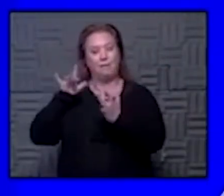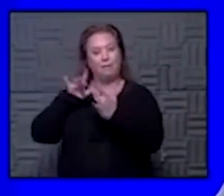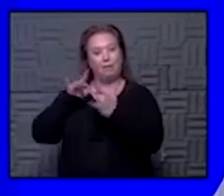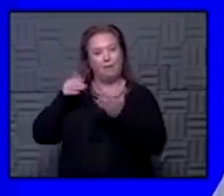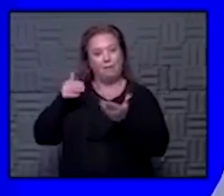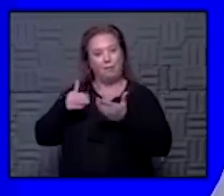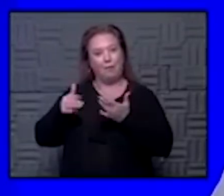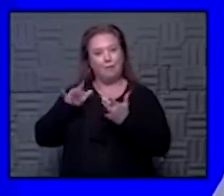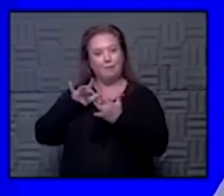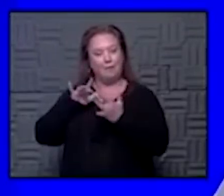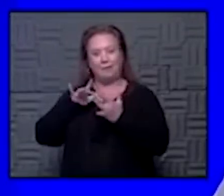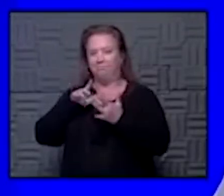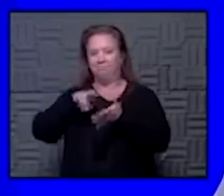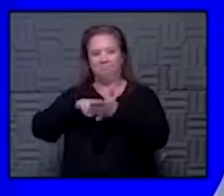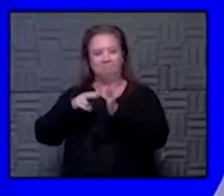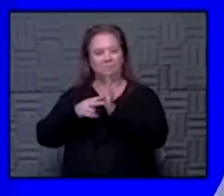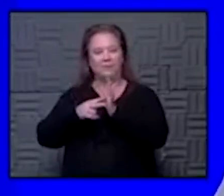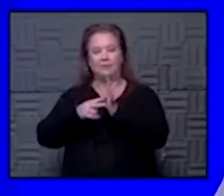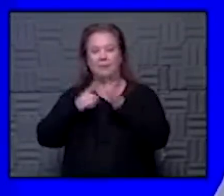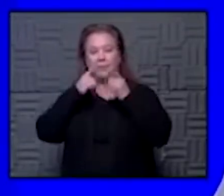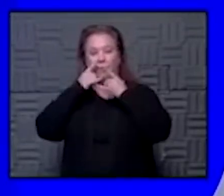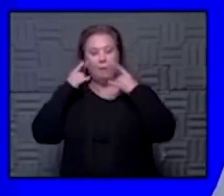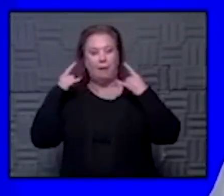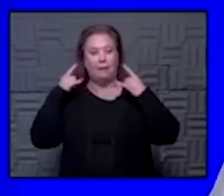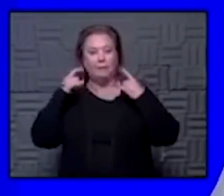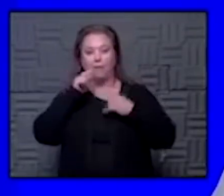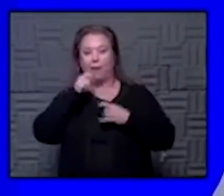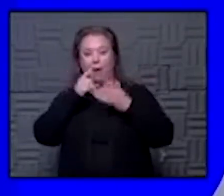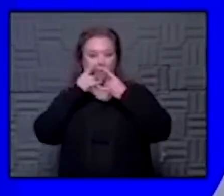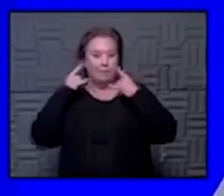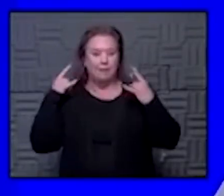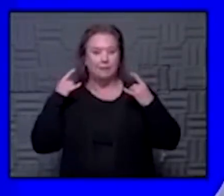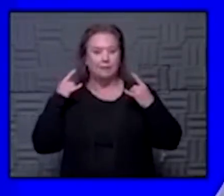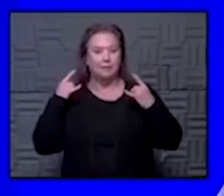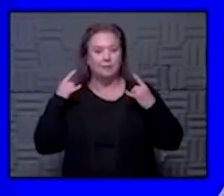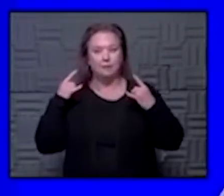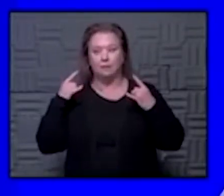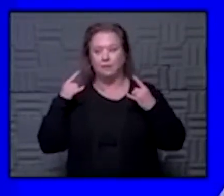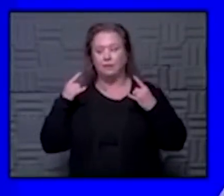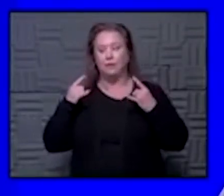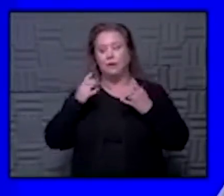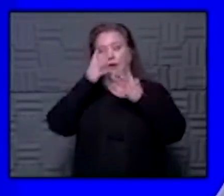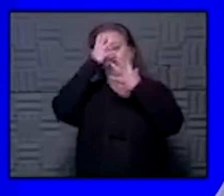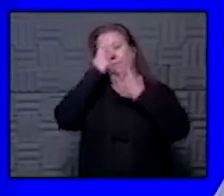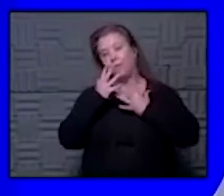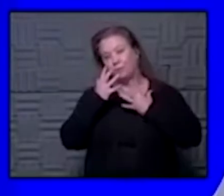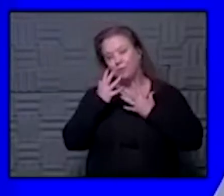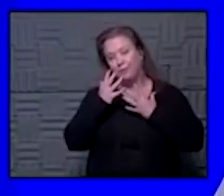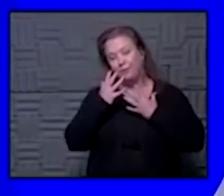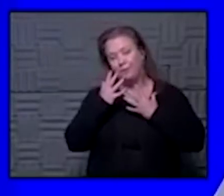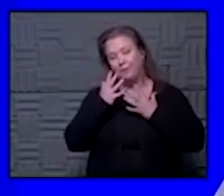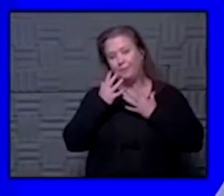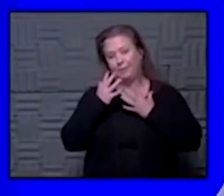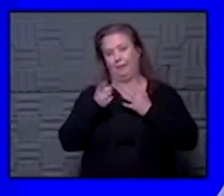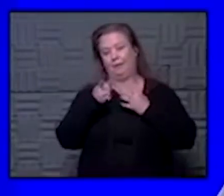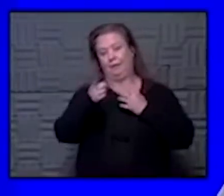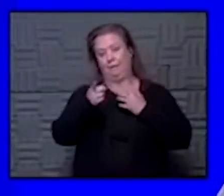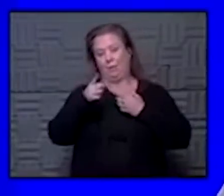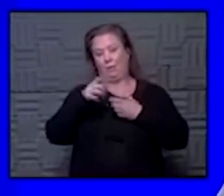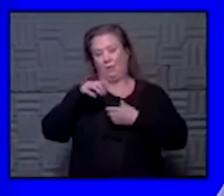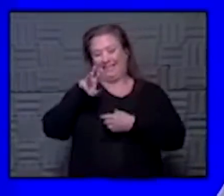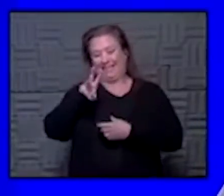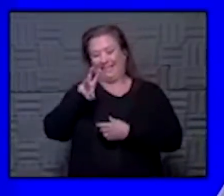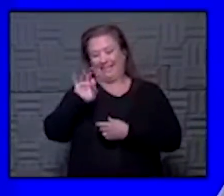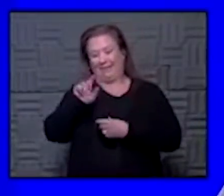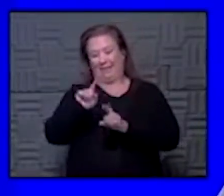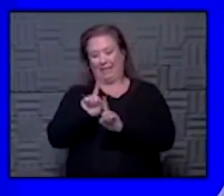contact, it doesn't designate whether you are wearing a mask or not wearing a mask. So unfortunately, even if you were within 6